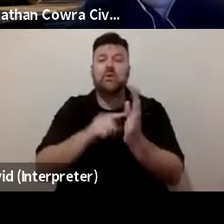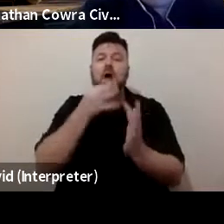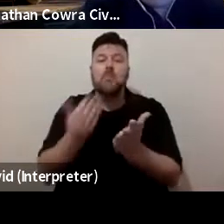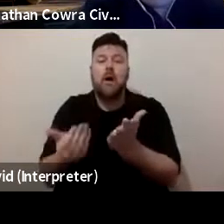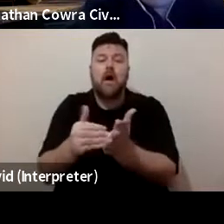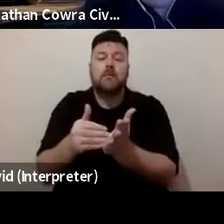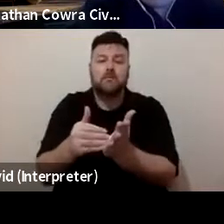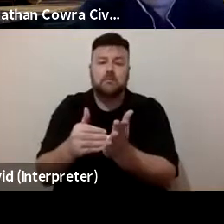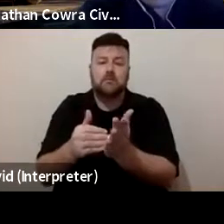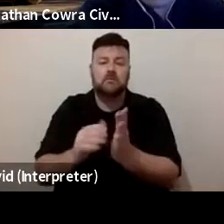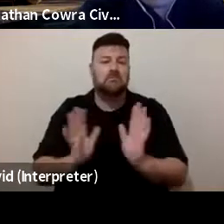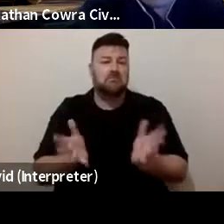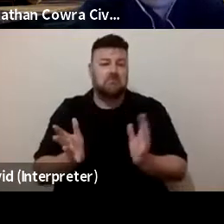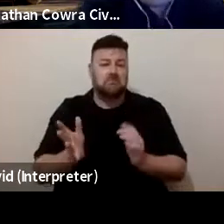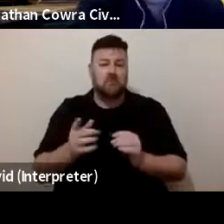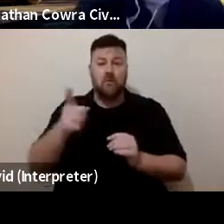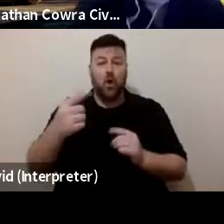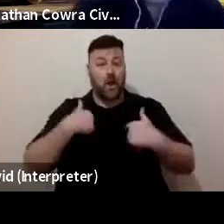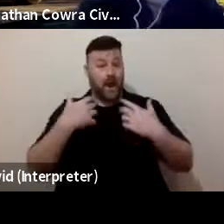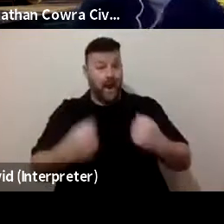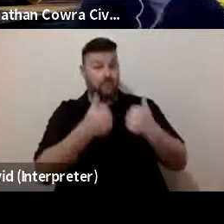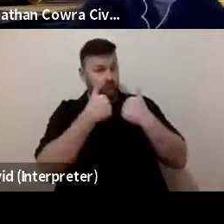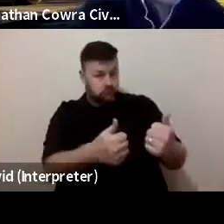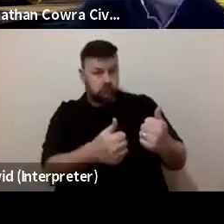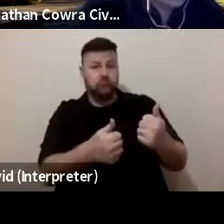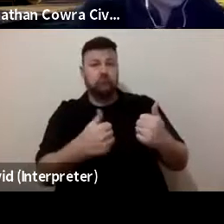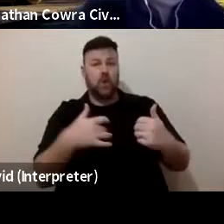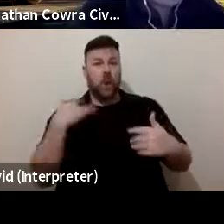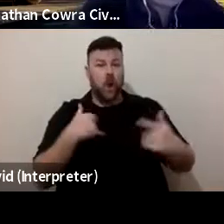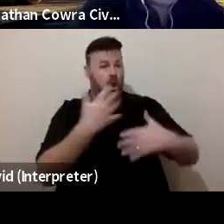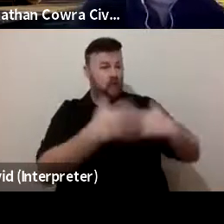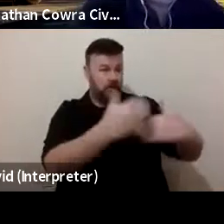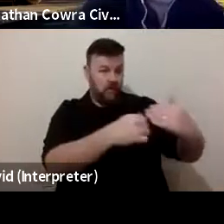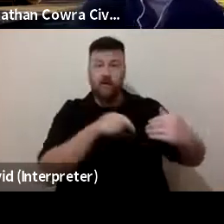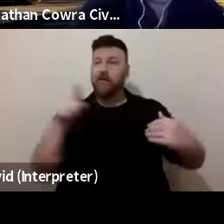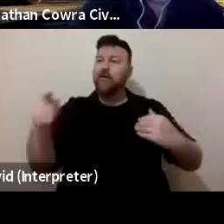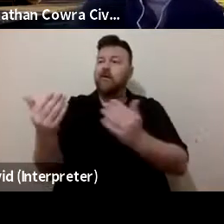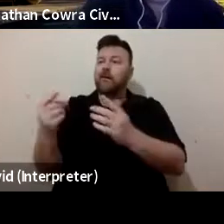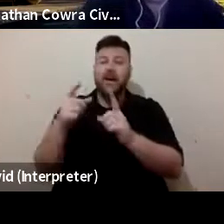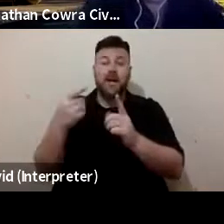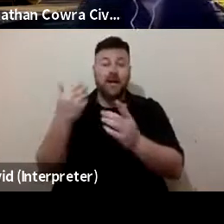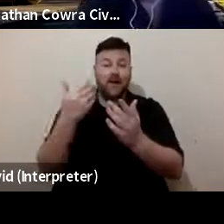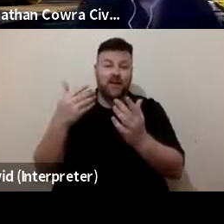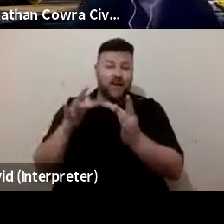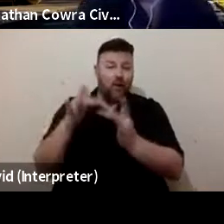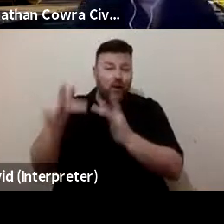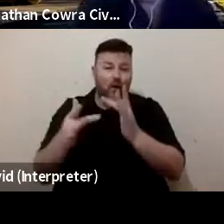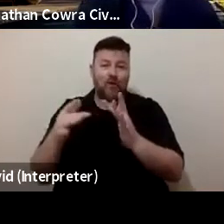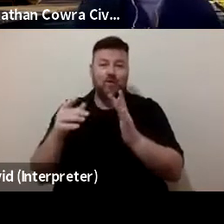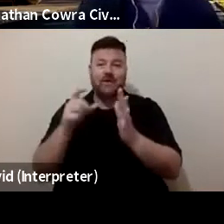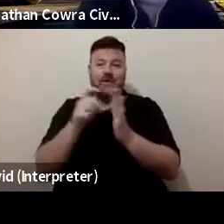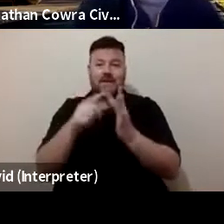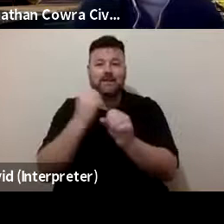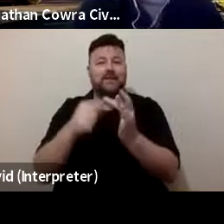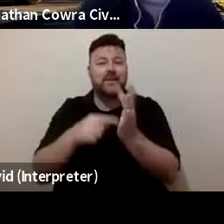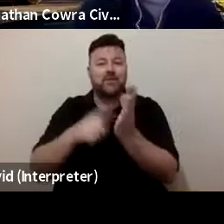it's something which is, you know, it's going to extend the experience. It's going to prolong the kind of life of the artwork and get more views or get more eyes on the work over a